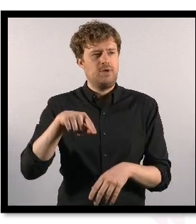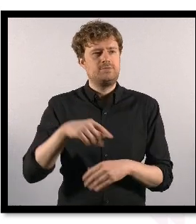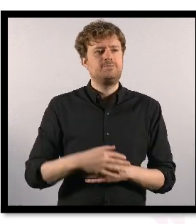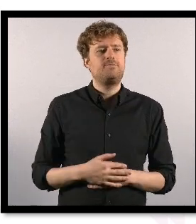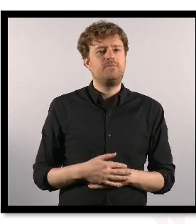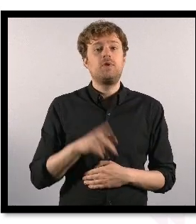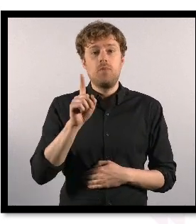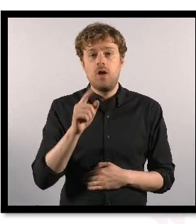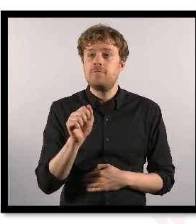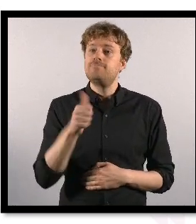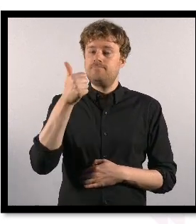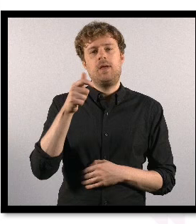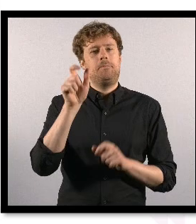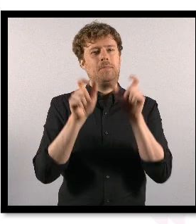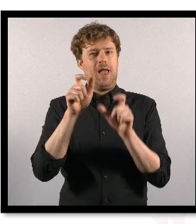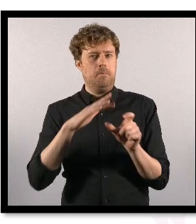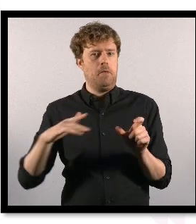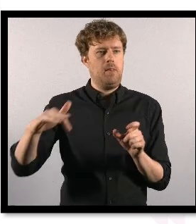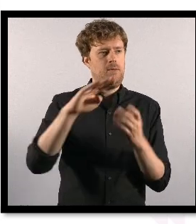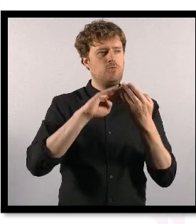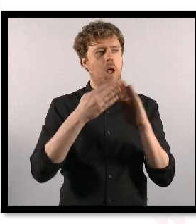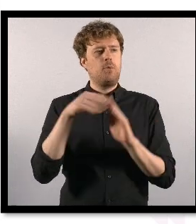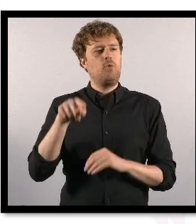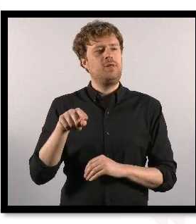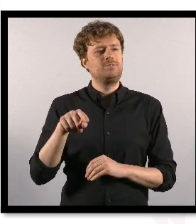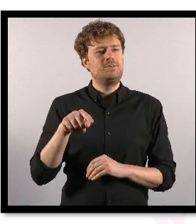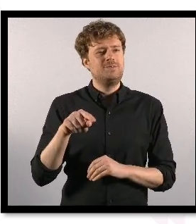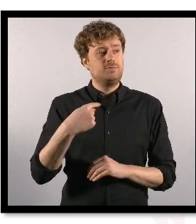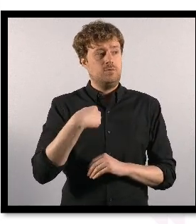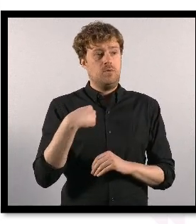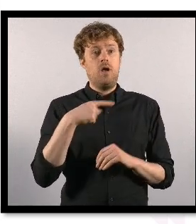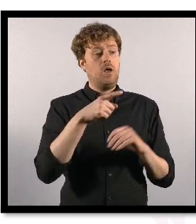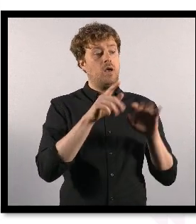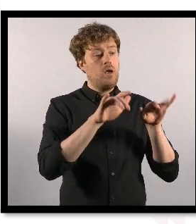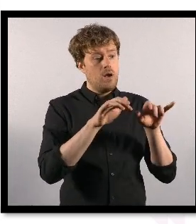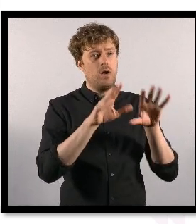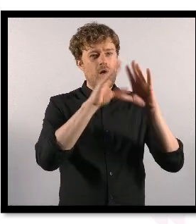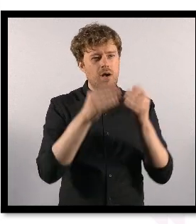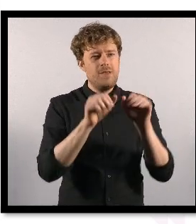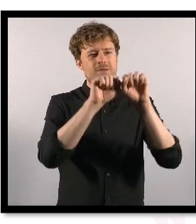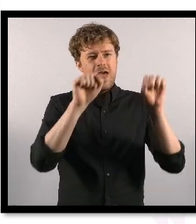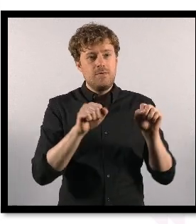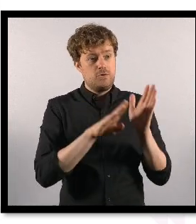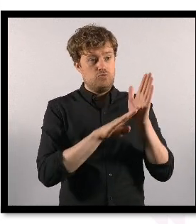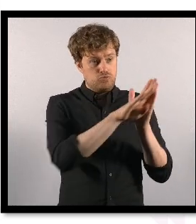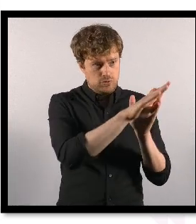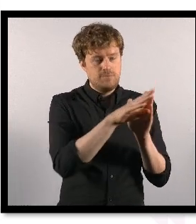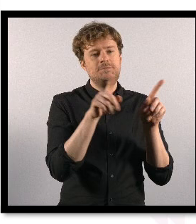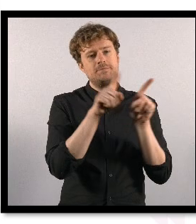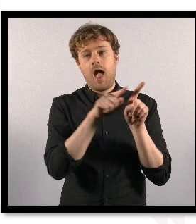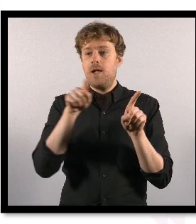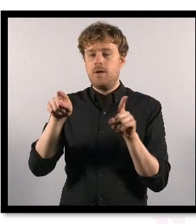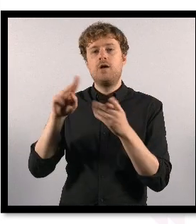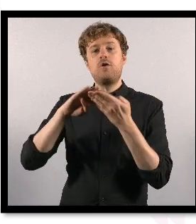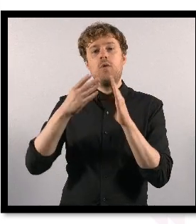the initiatives I'd like to mention is called the Tag Reboot, which aims to revise or restructure the current tags and set up for success for the